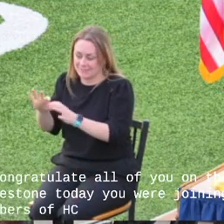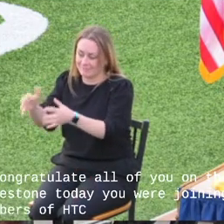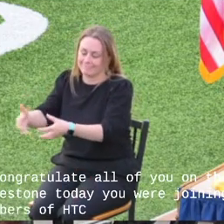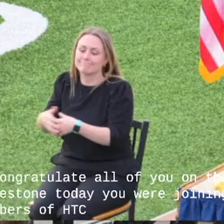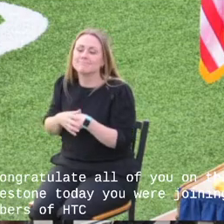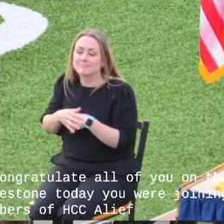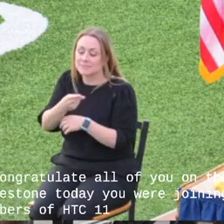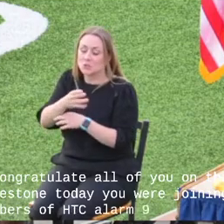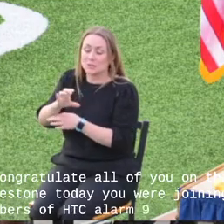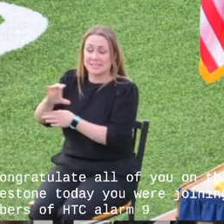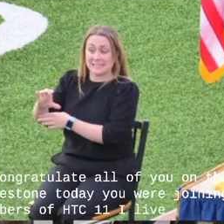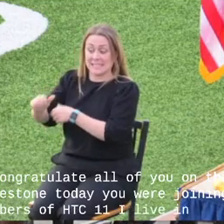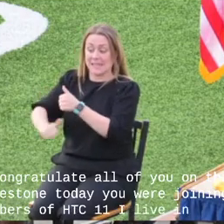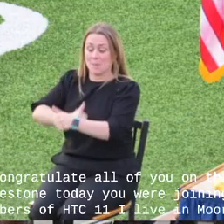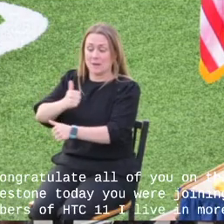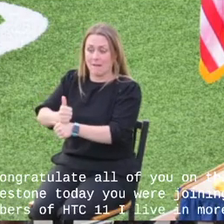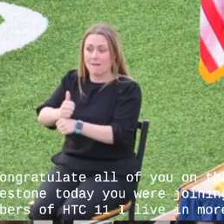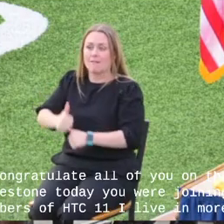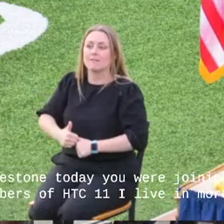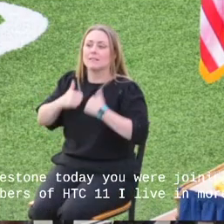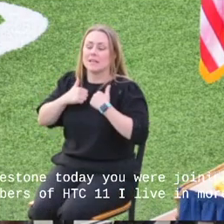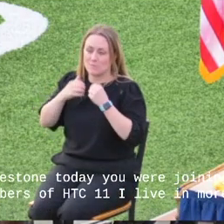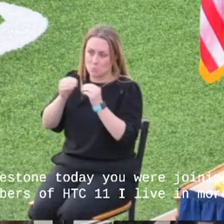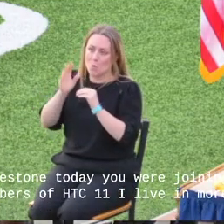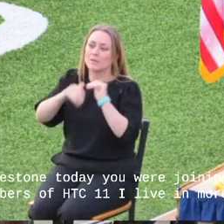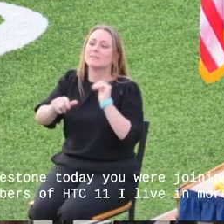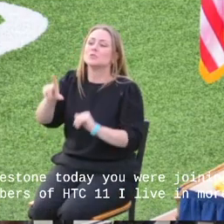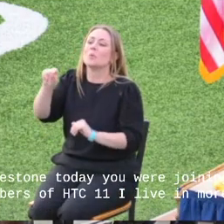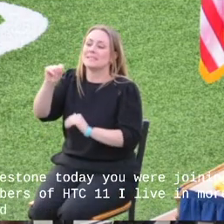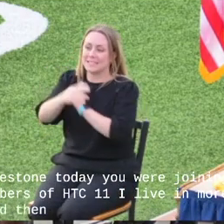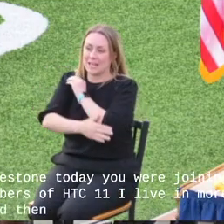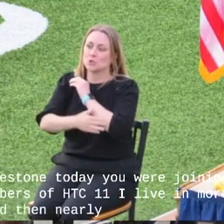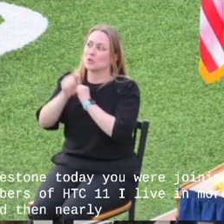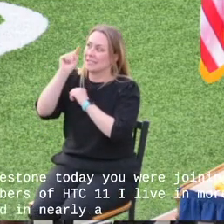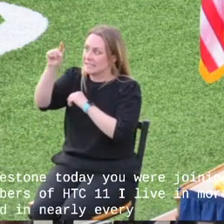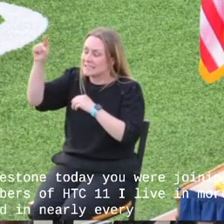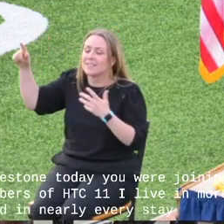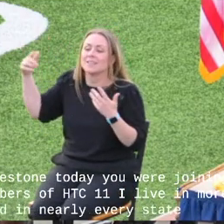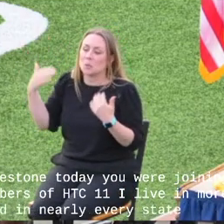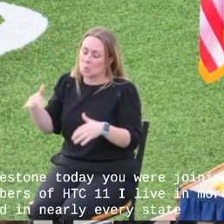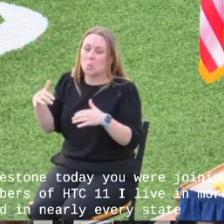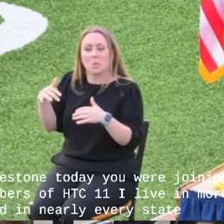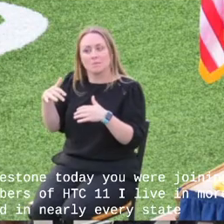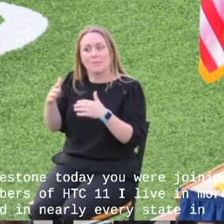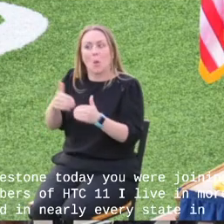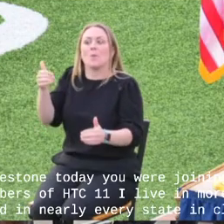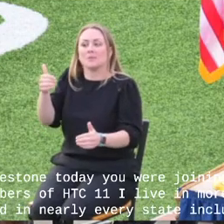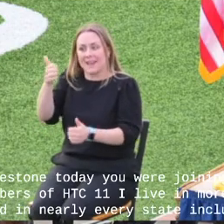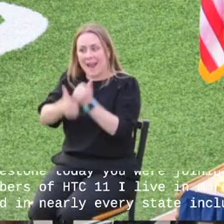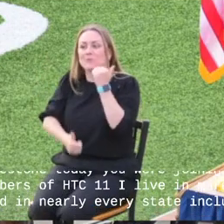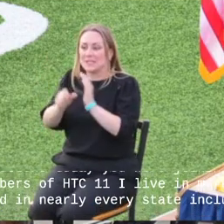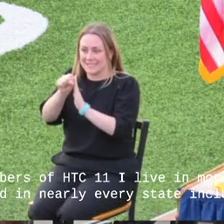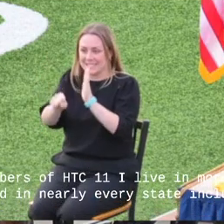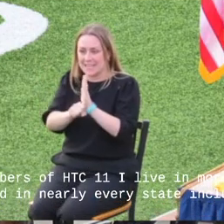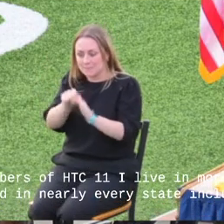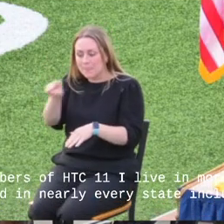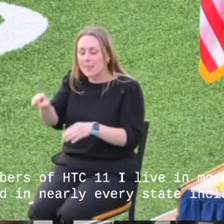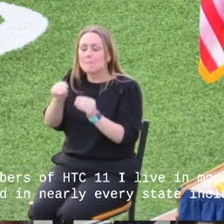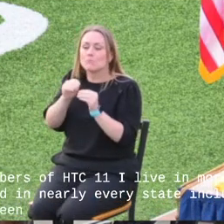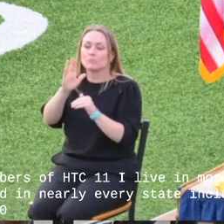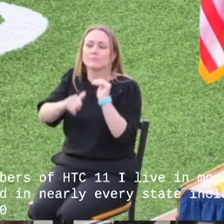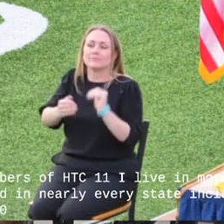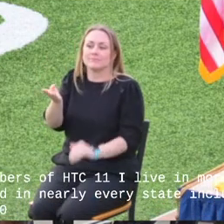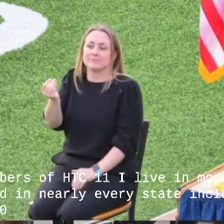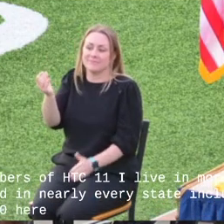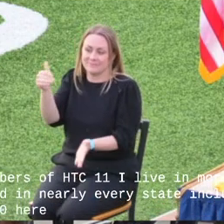HCC alumni live in more than 20 countries and in nearly every state, including more than